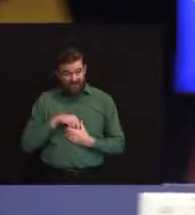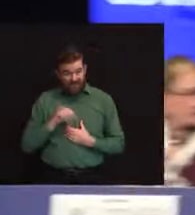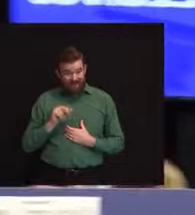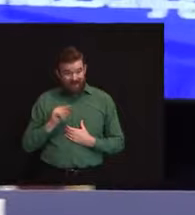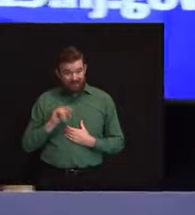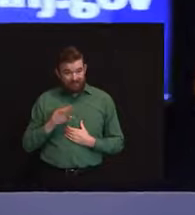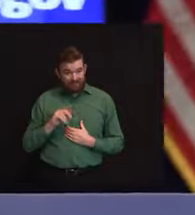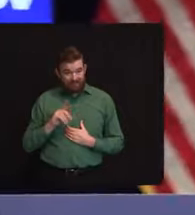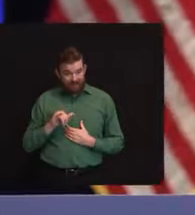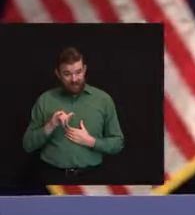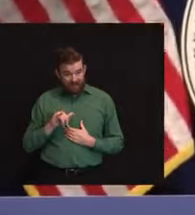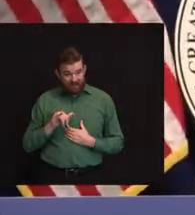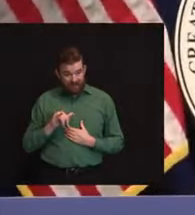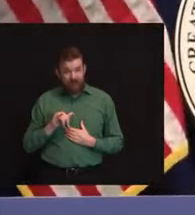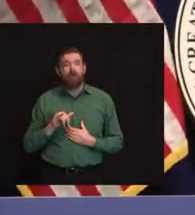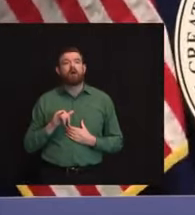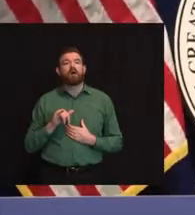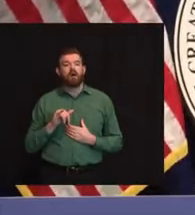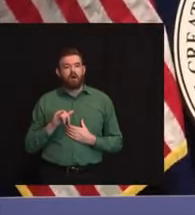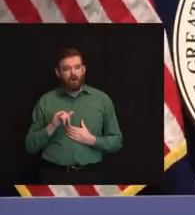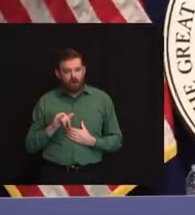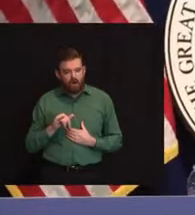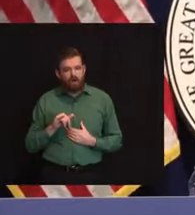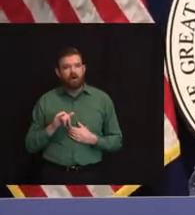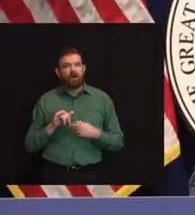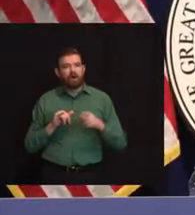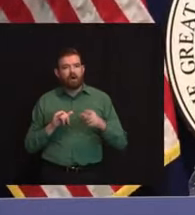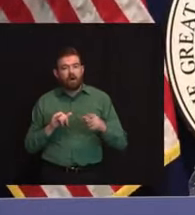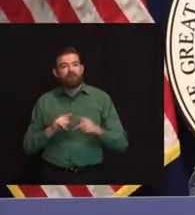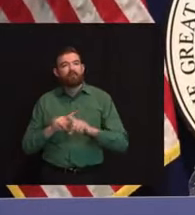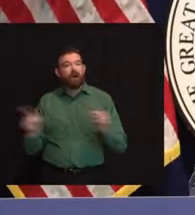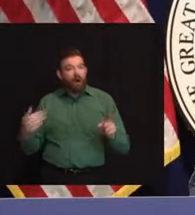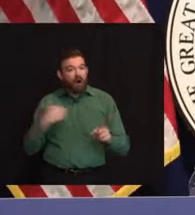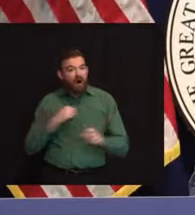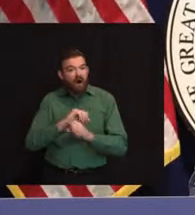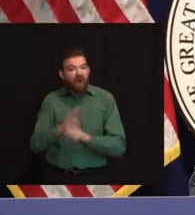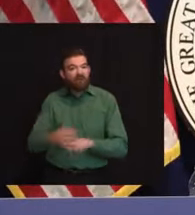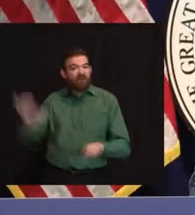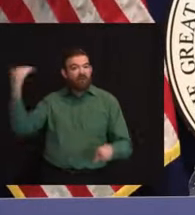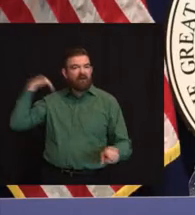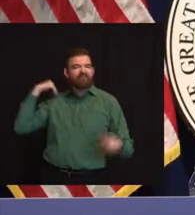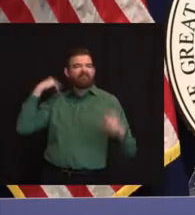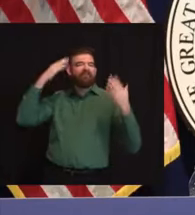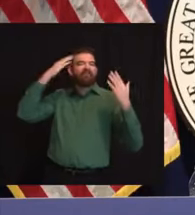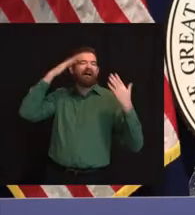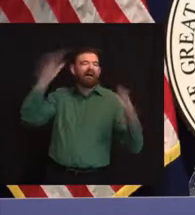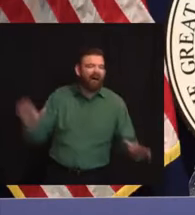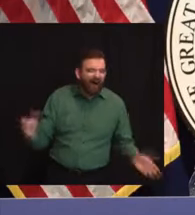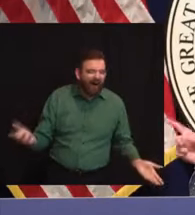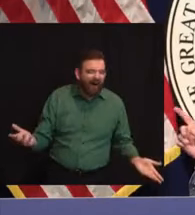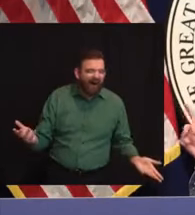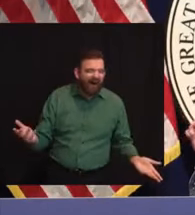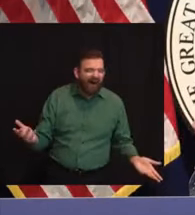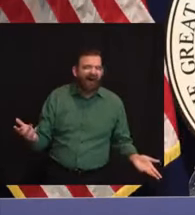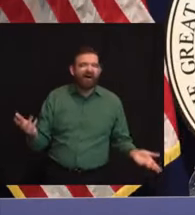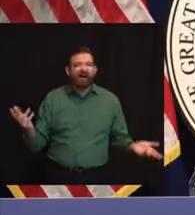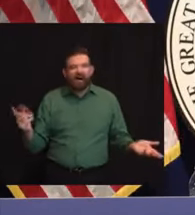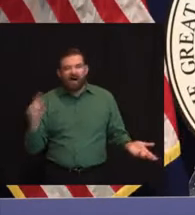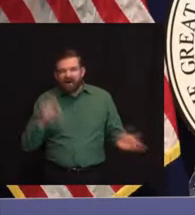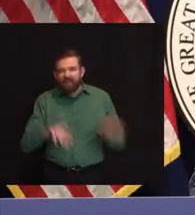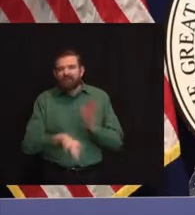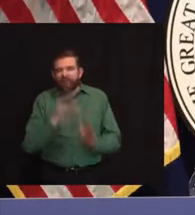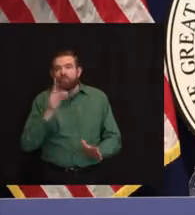Tell me if you disagree with this. Let me make sure I didn't miss this here. On discharge, whether in relationship to deaths, the answer is yes, but there's